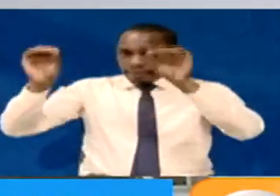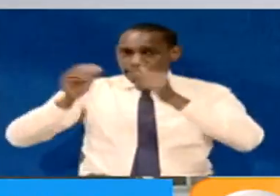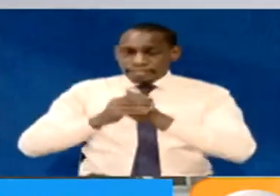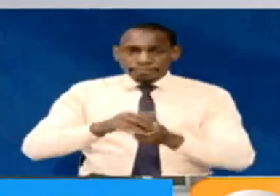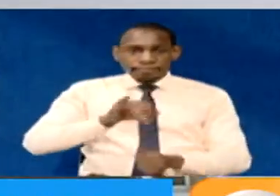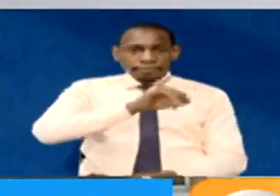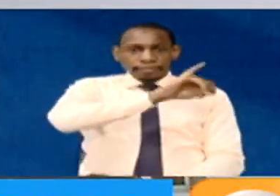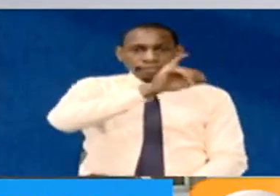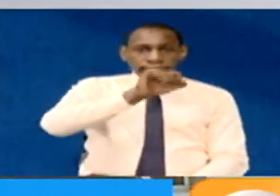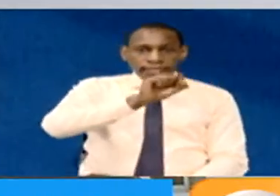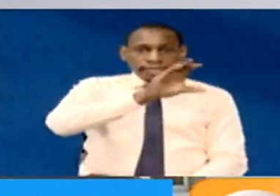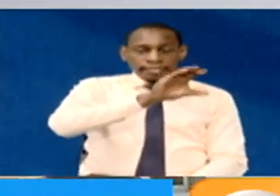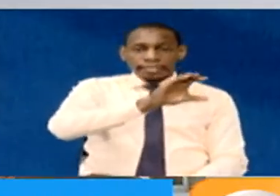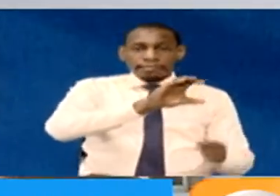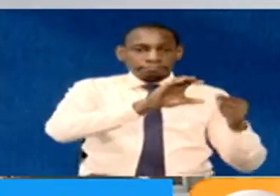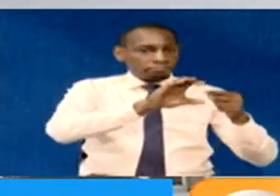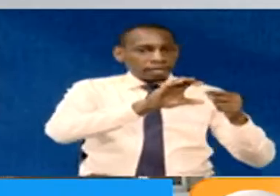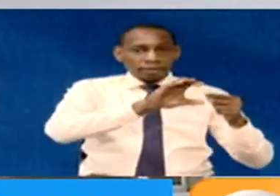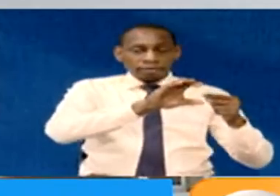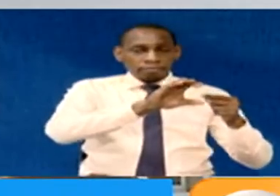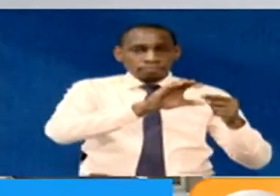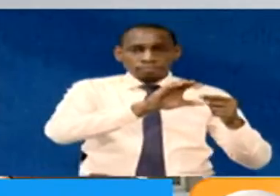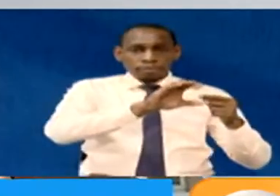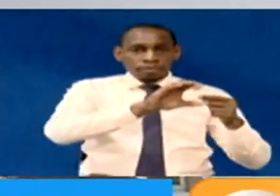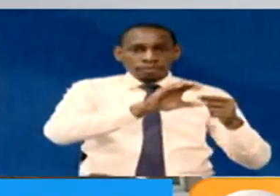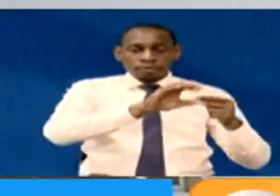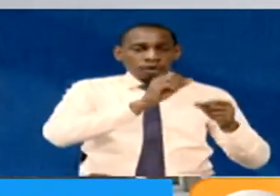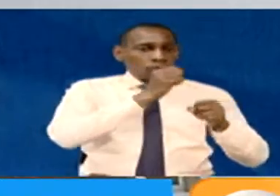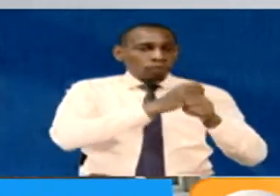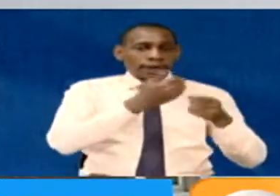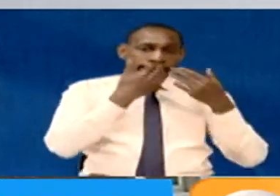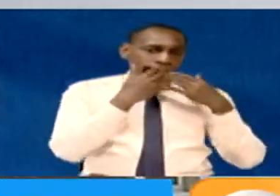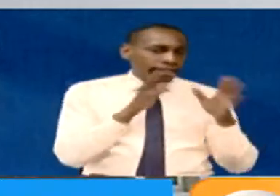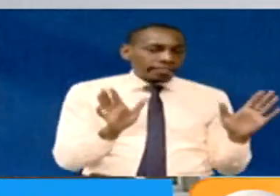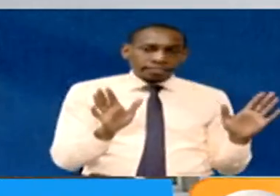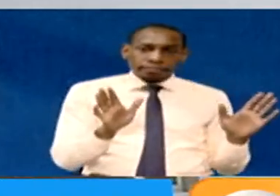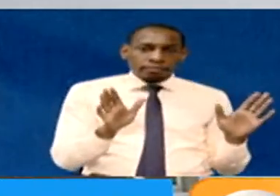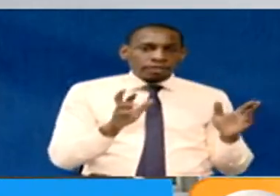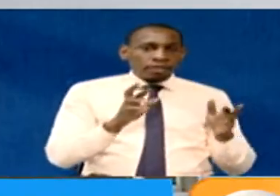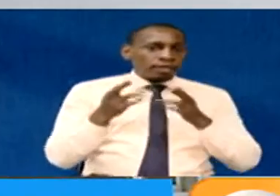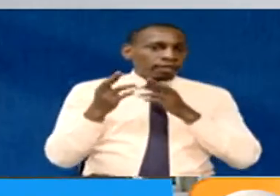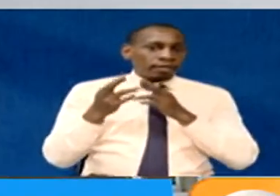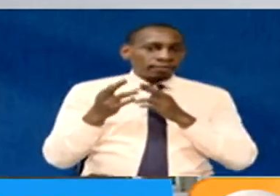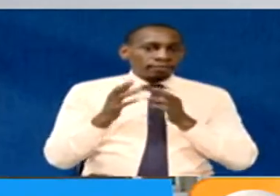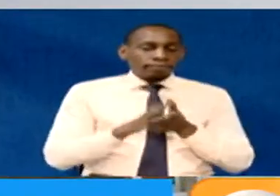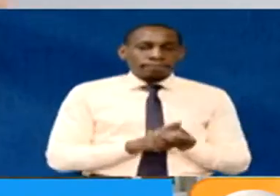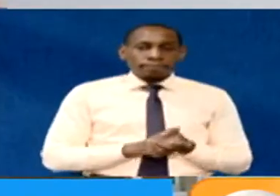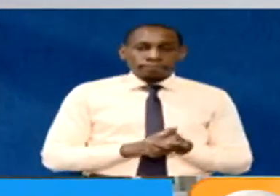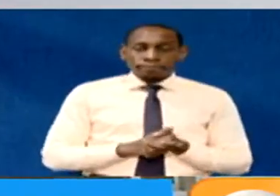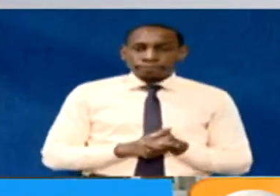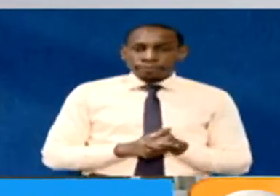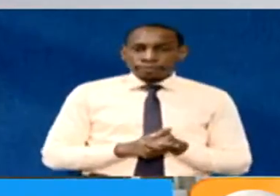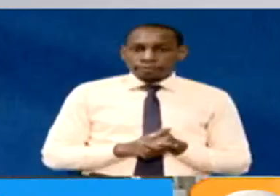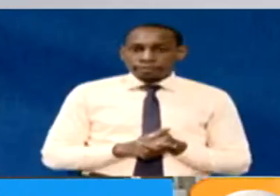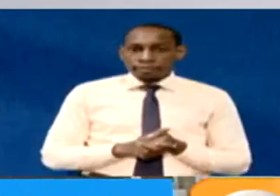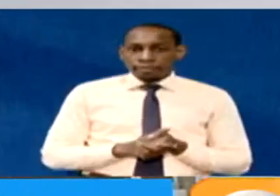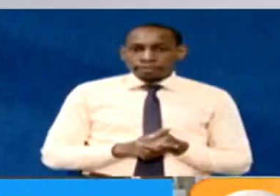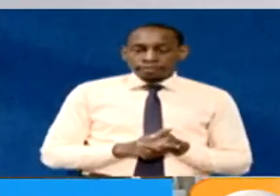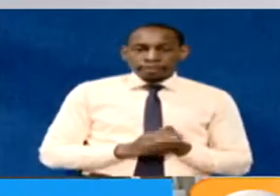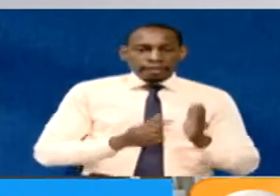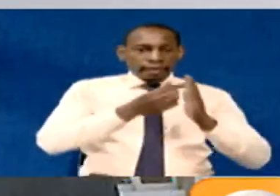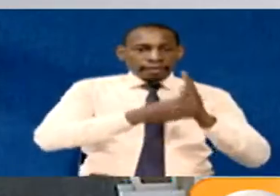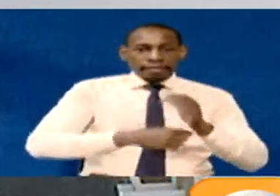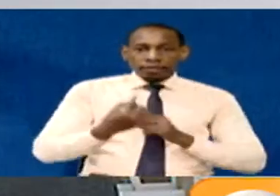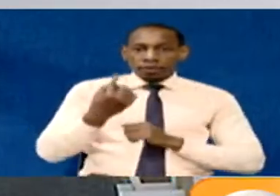the JSC becomes factus official. It has no further role in it. Now, what does 166